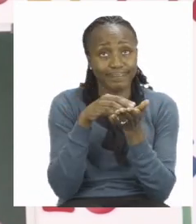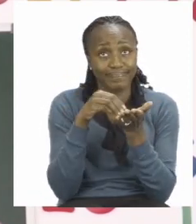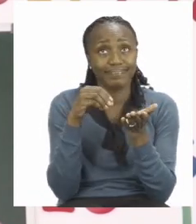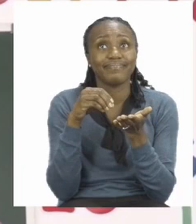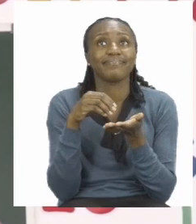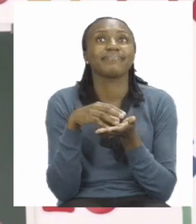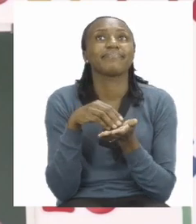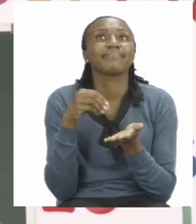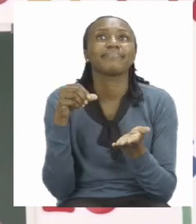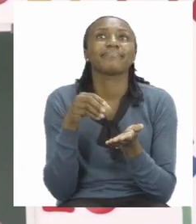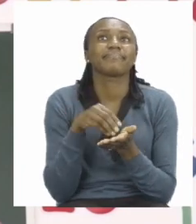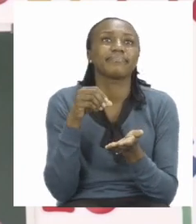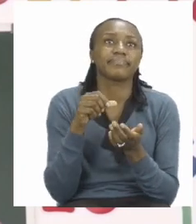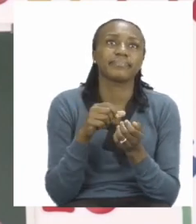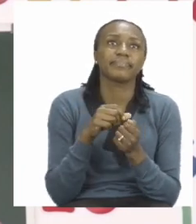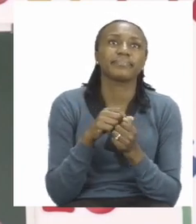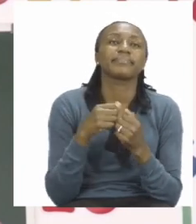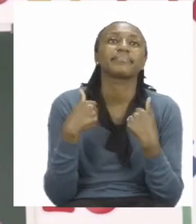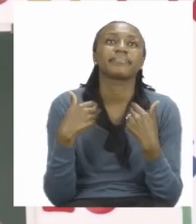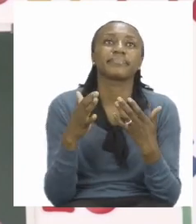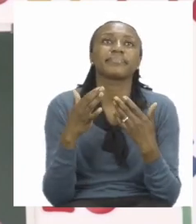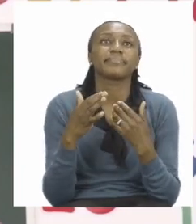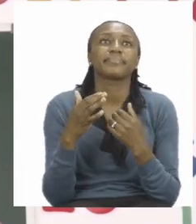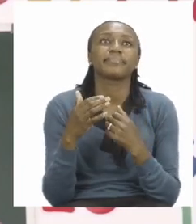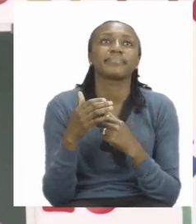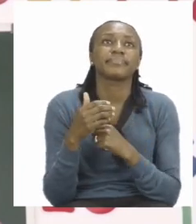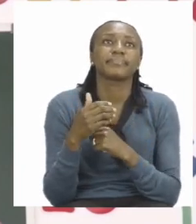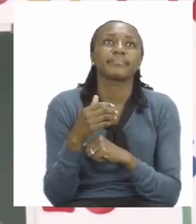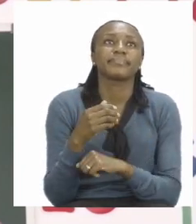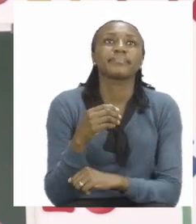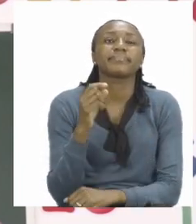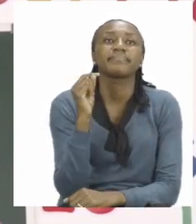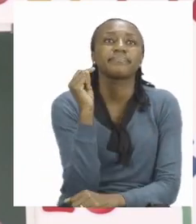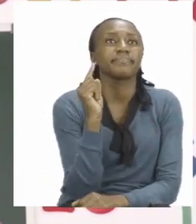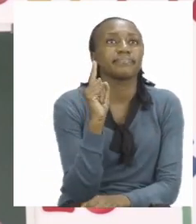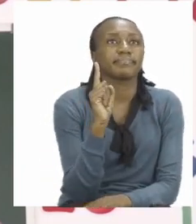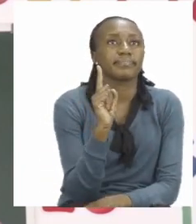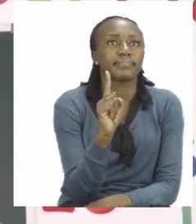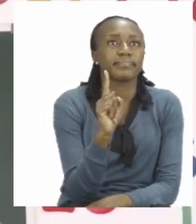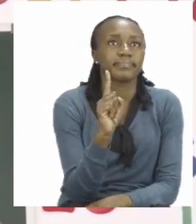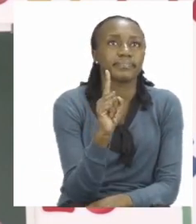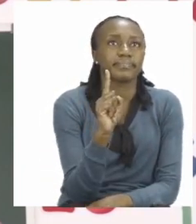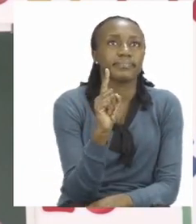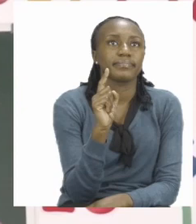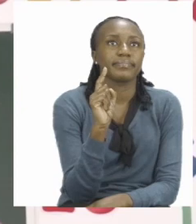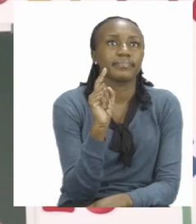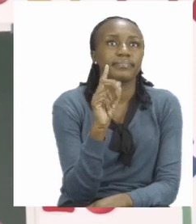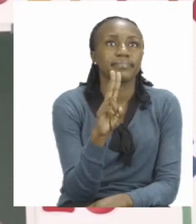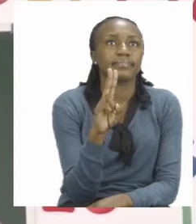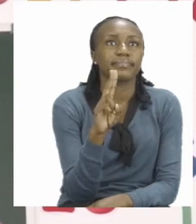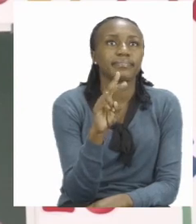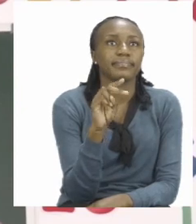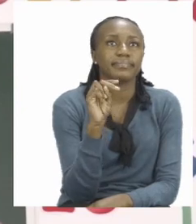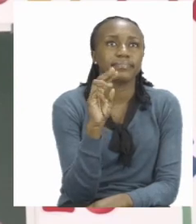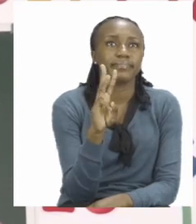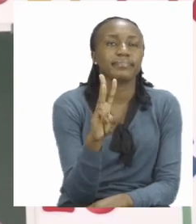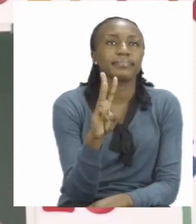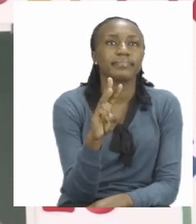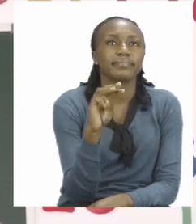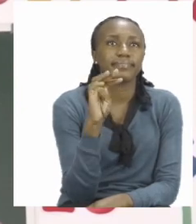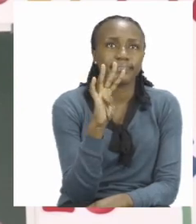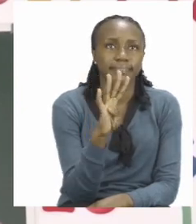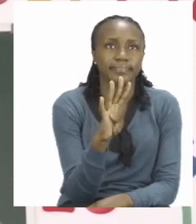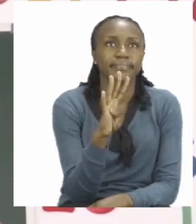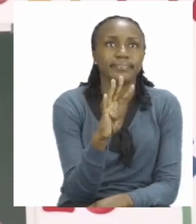back. So let's cross them out and count as we go. 1, 2,